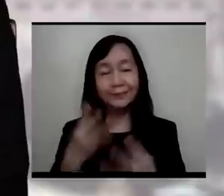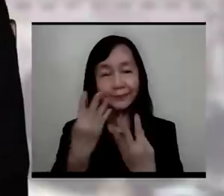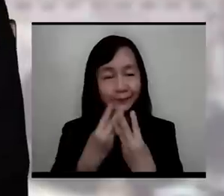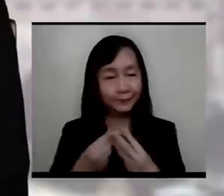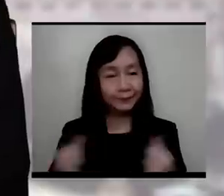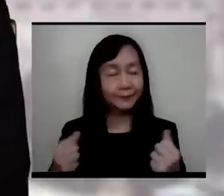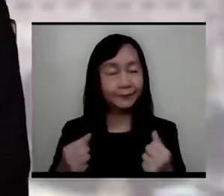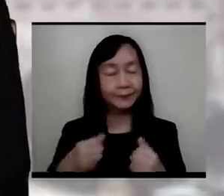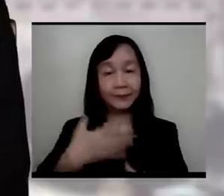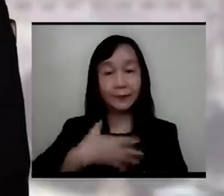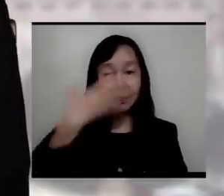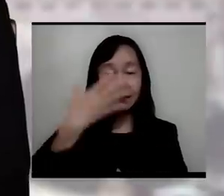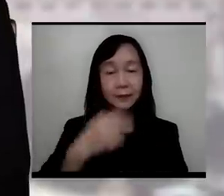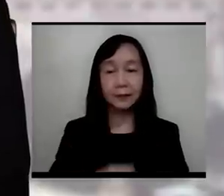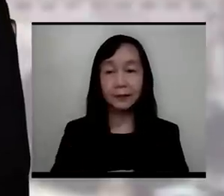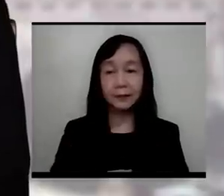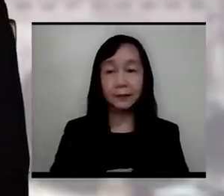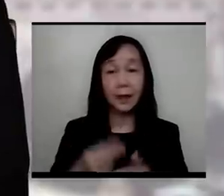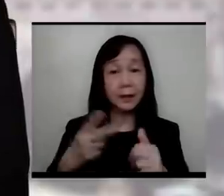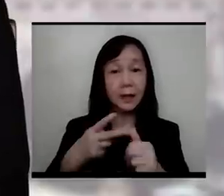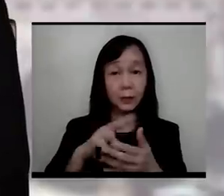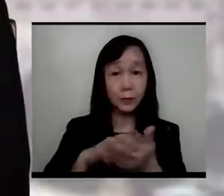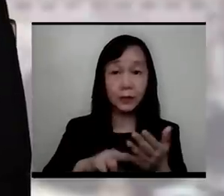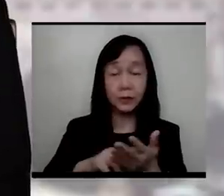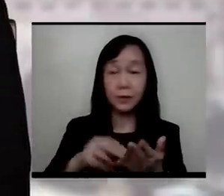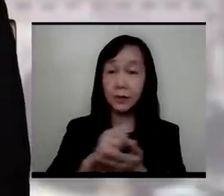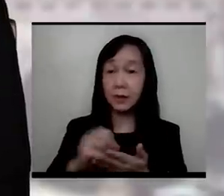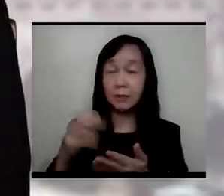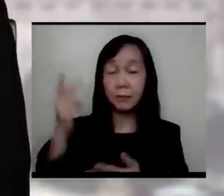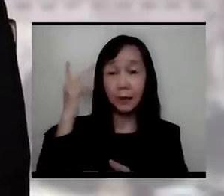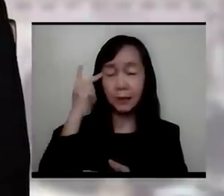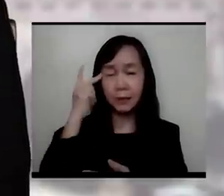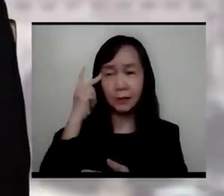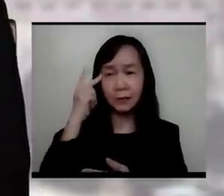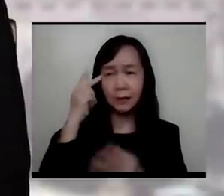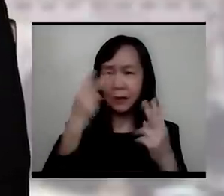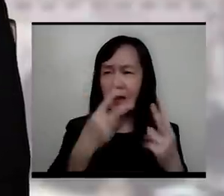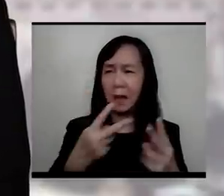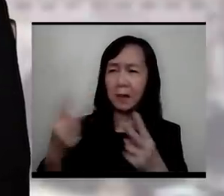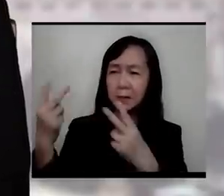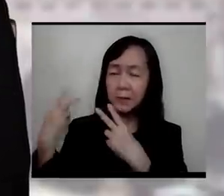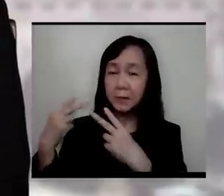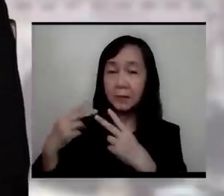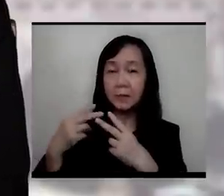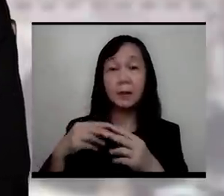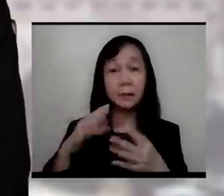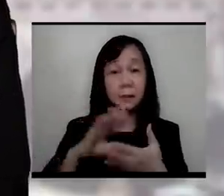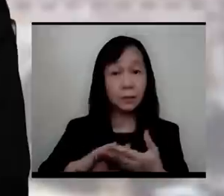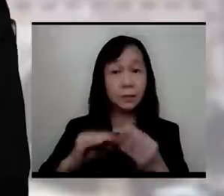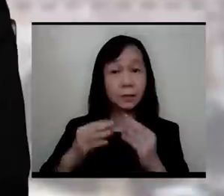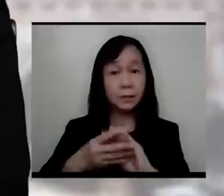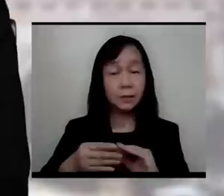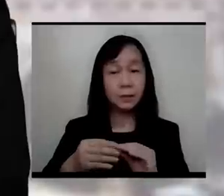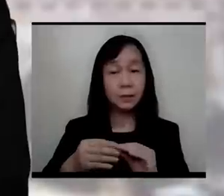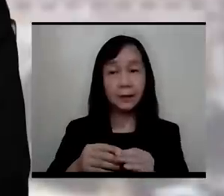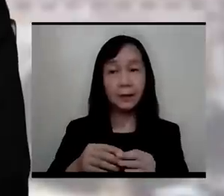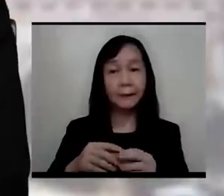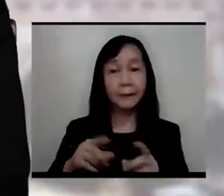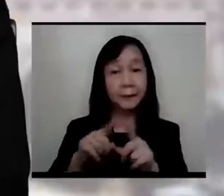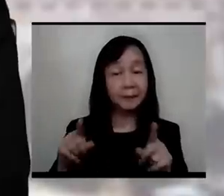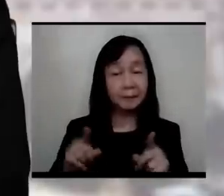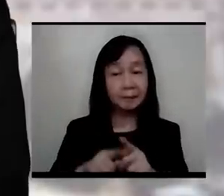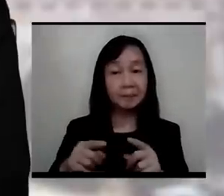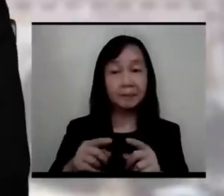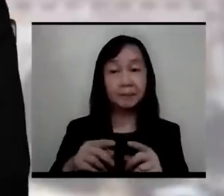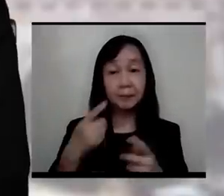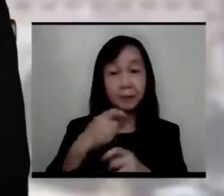In the second reading St. Paul recounts his story As a persecutor and blasphemer